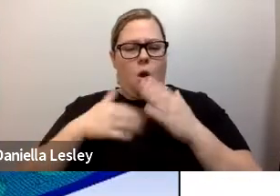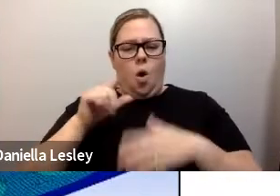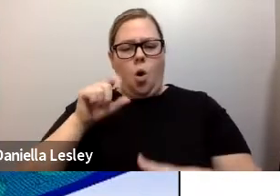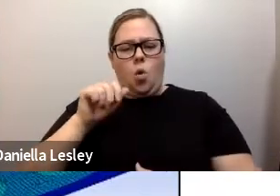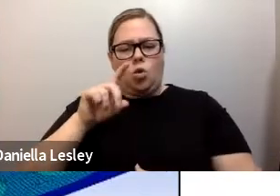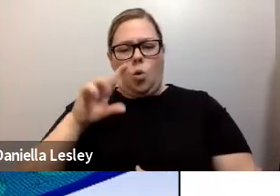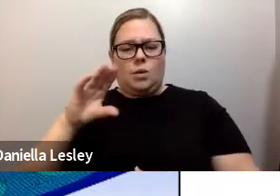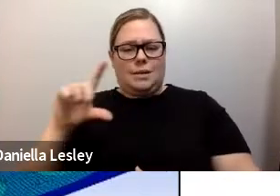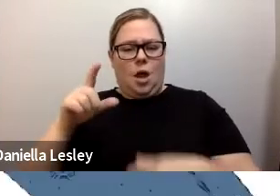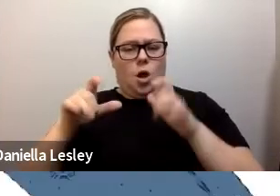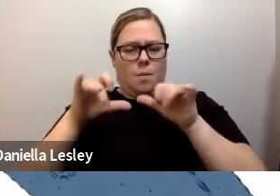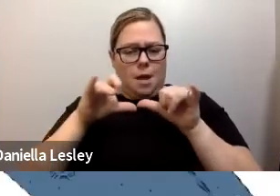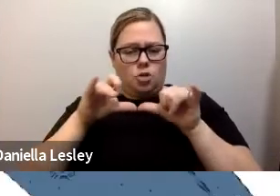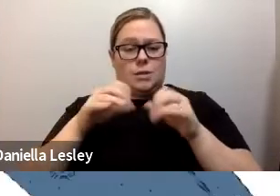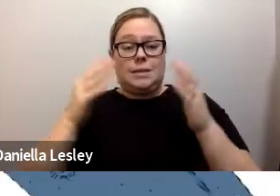slide.